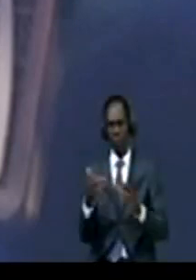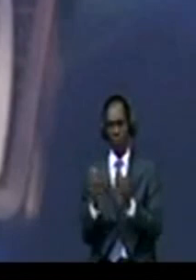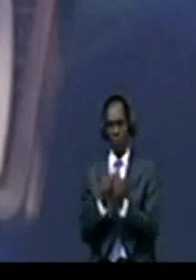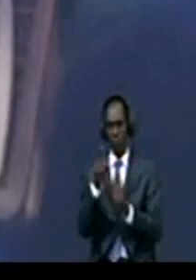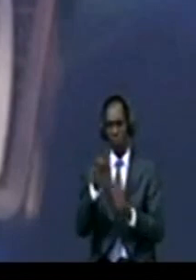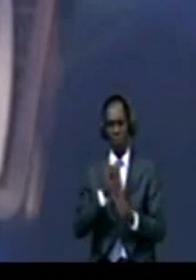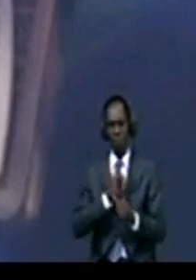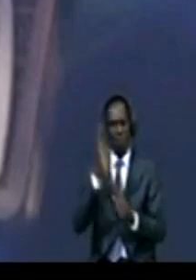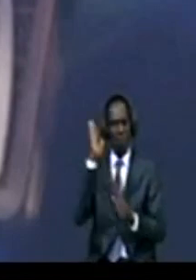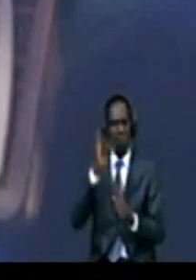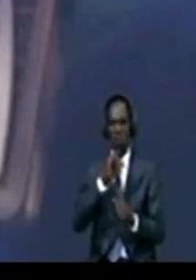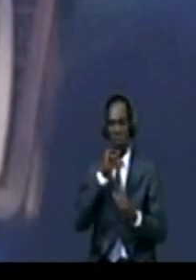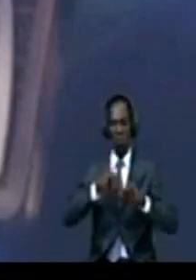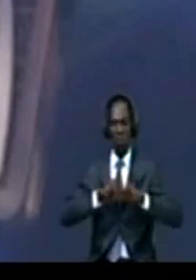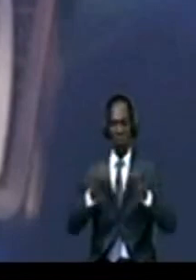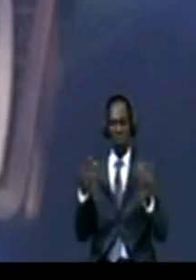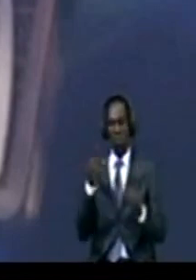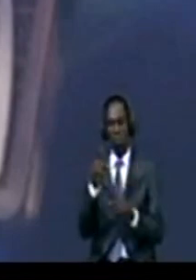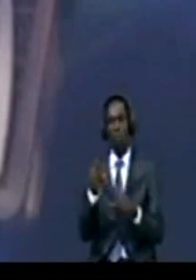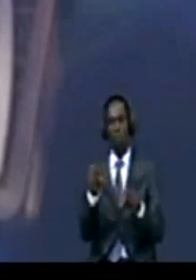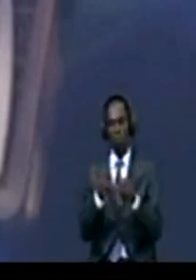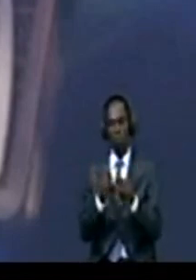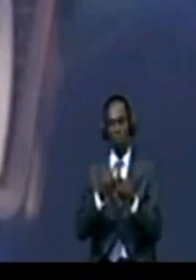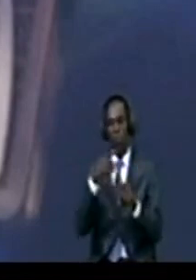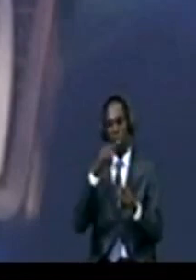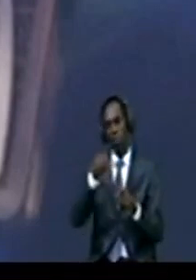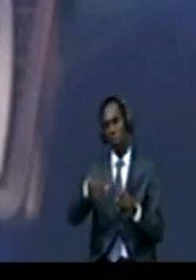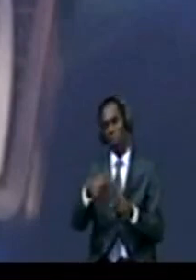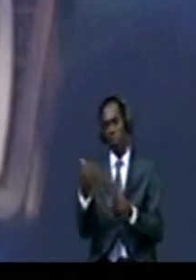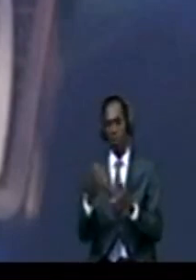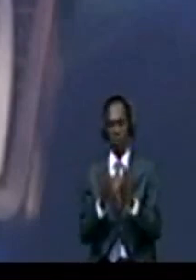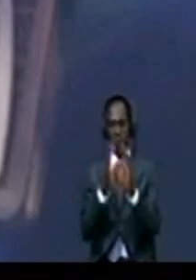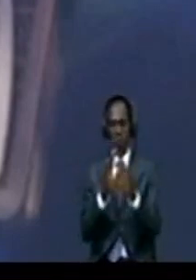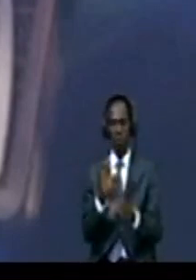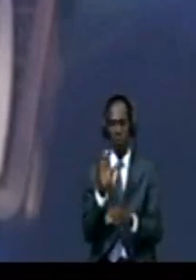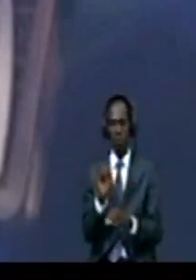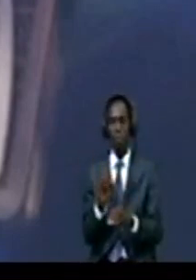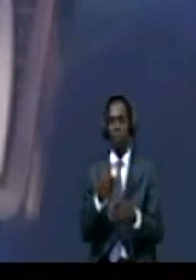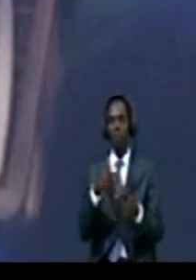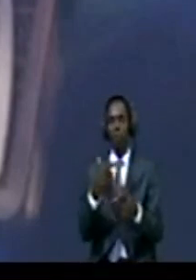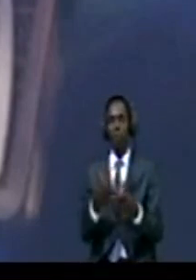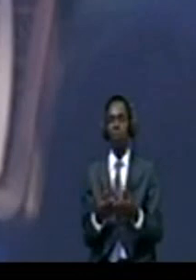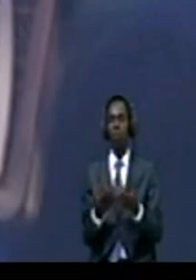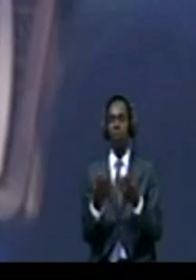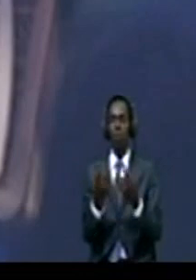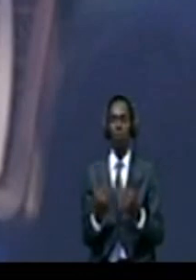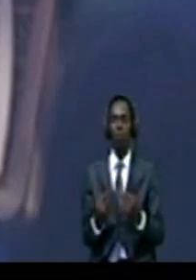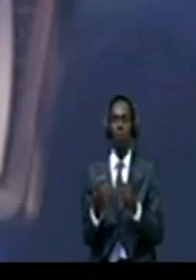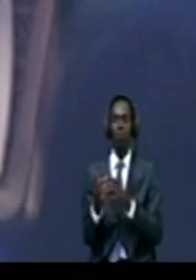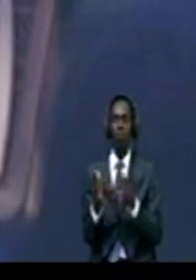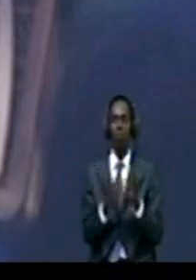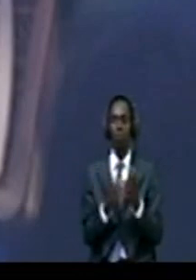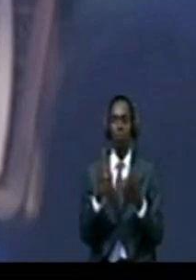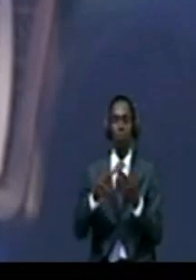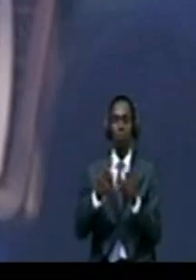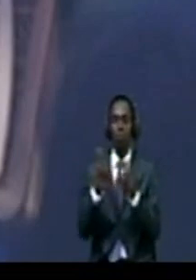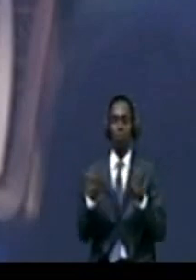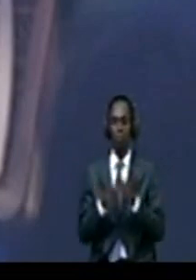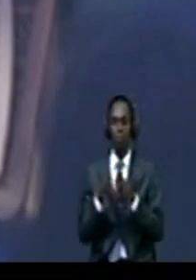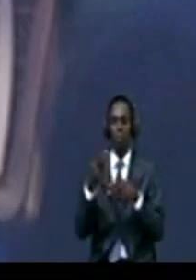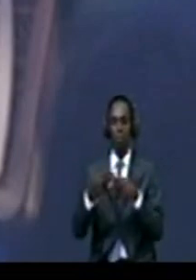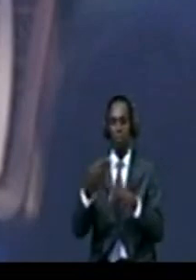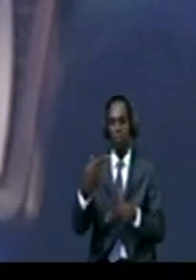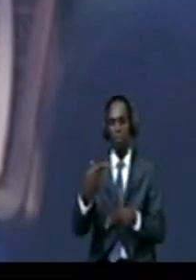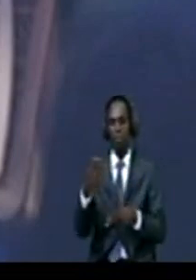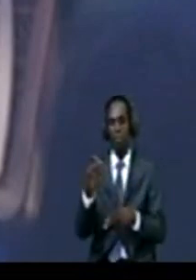thee. Likewise also said all the disciples. Then cometh Jesus with them unto a place called Gethsemane, and